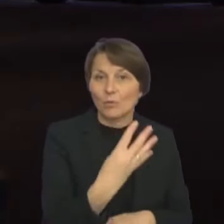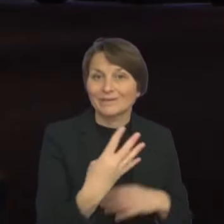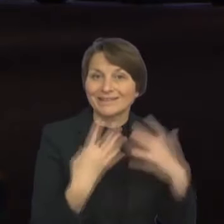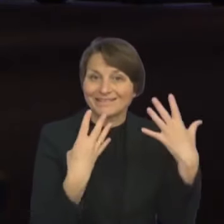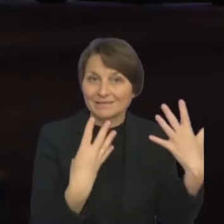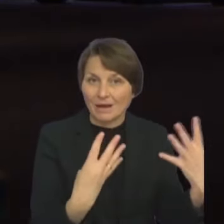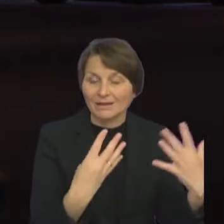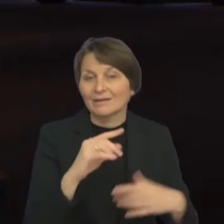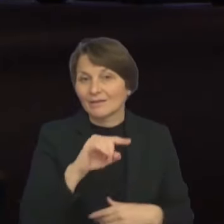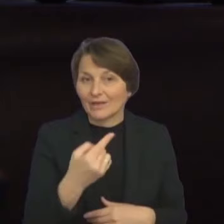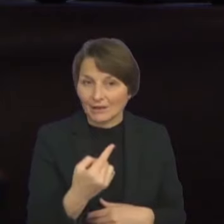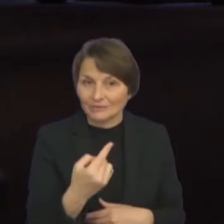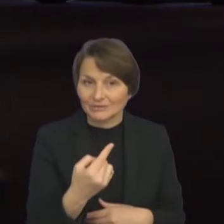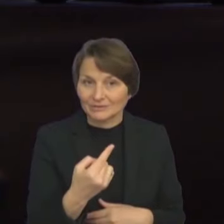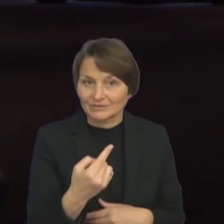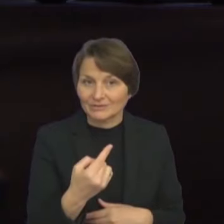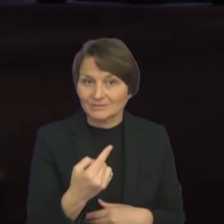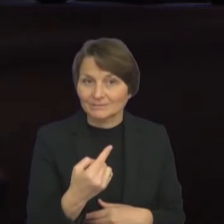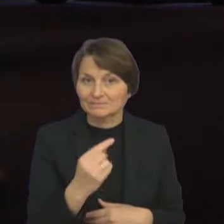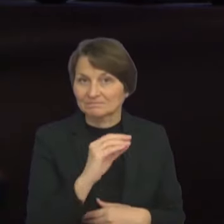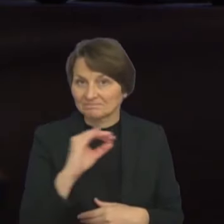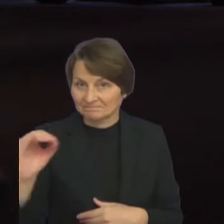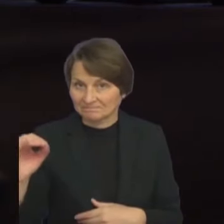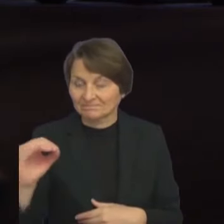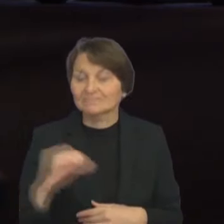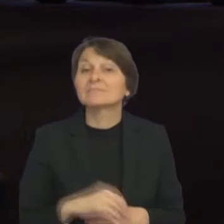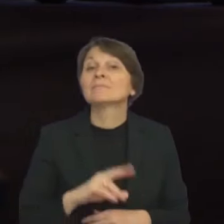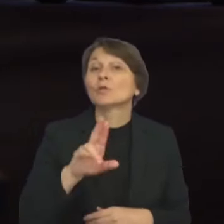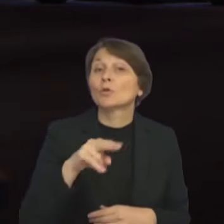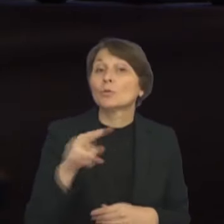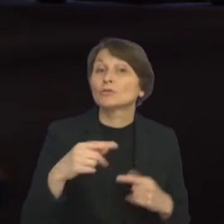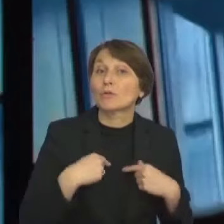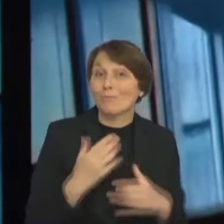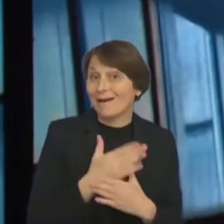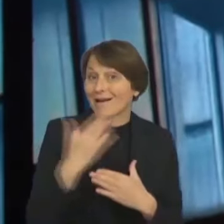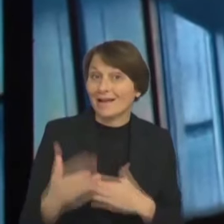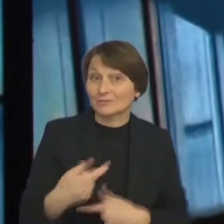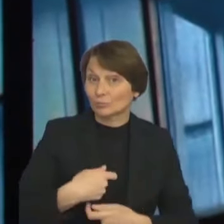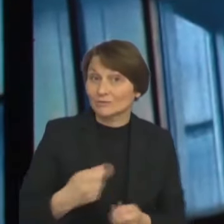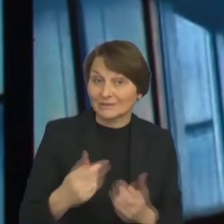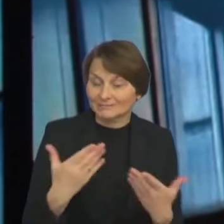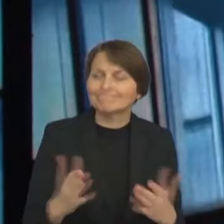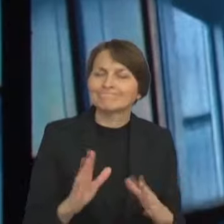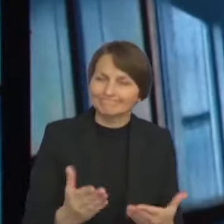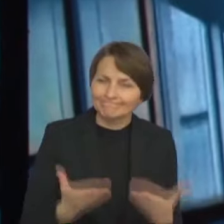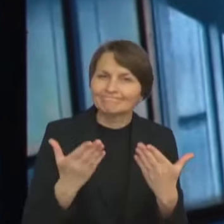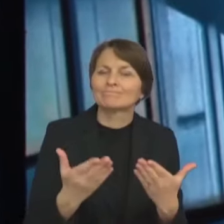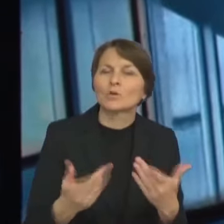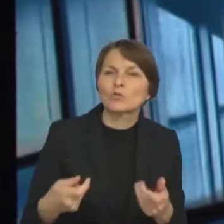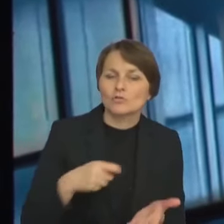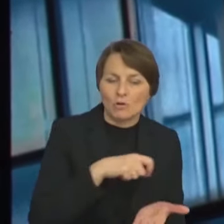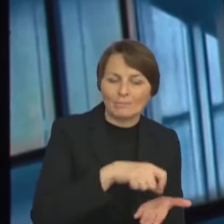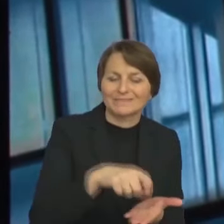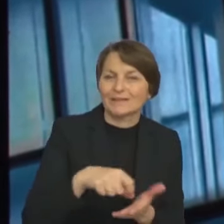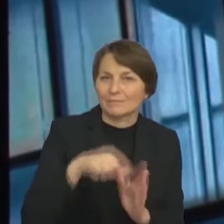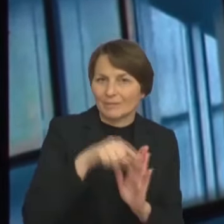€949,396 gross. The last part of my presentation concerns the compensation policies for corporate officers for the